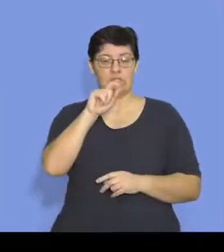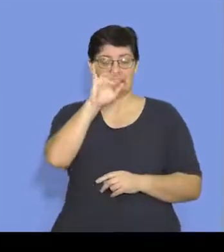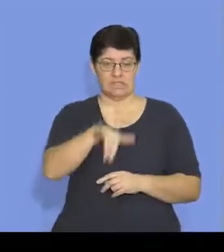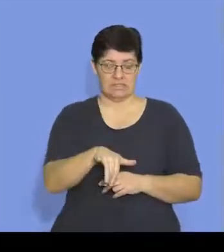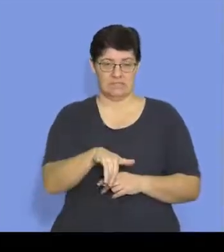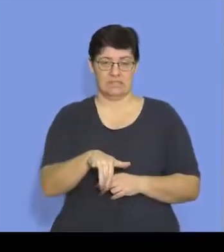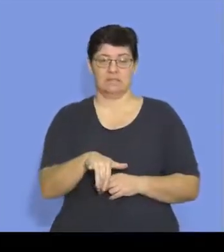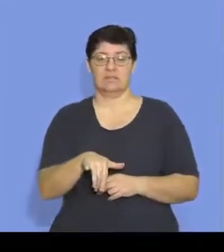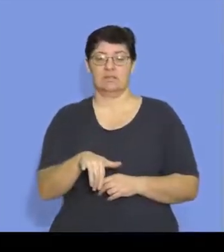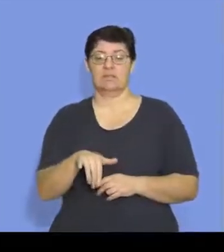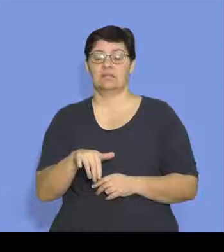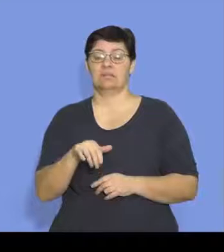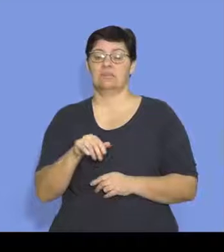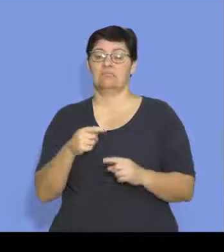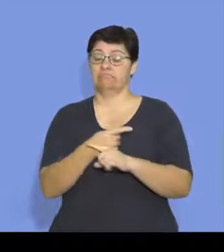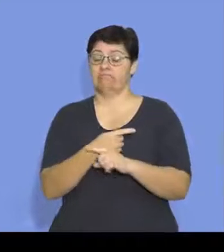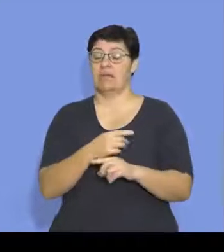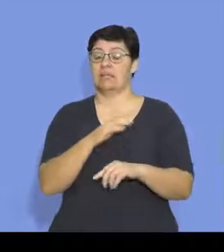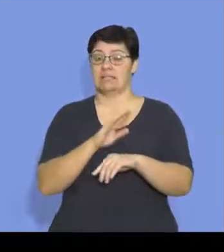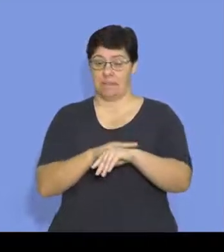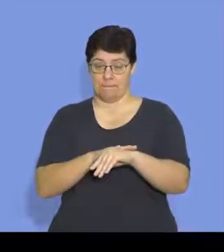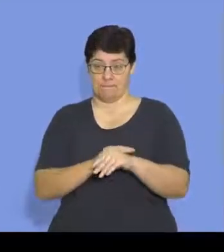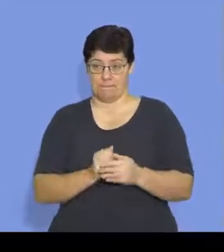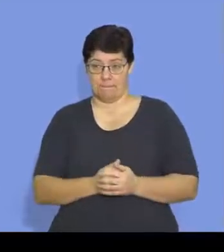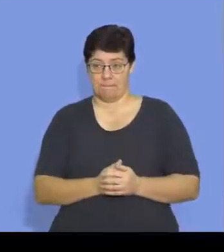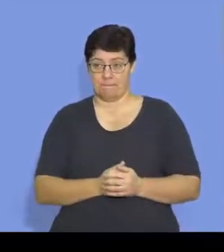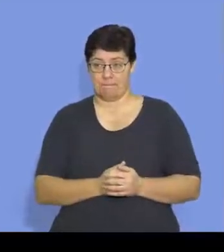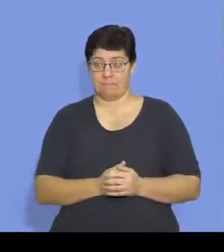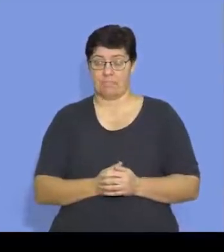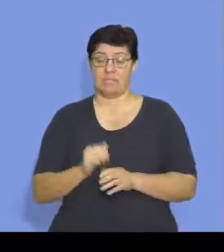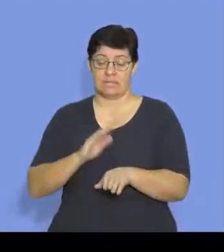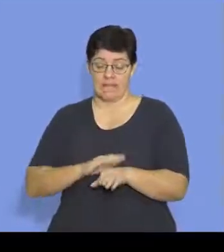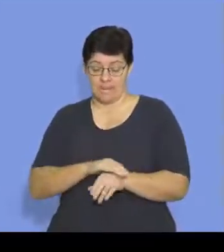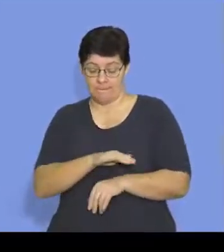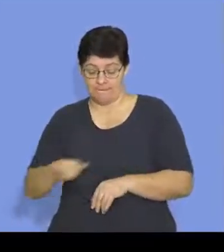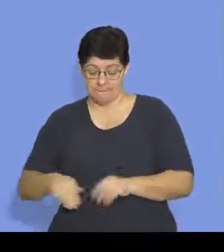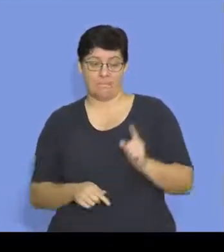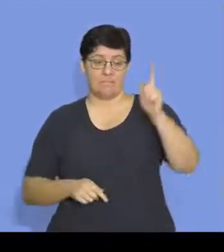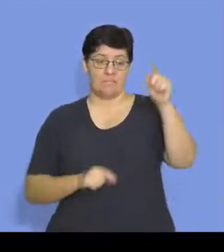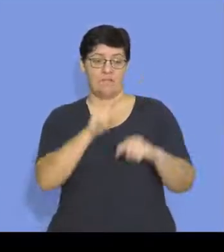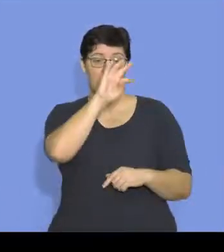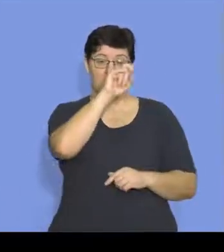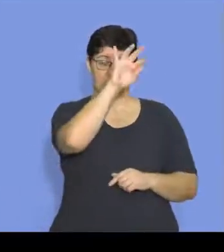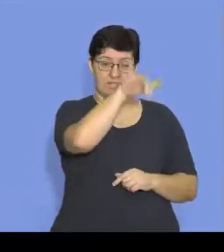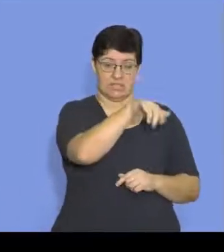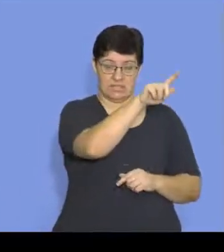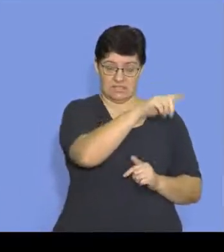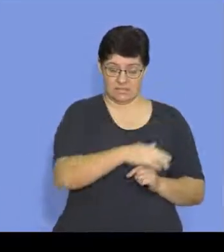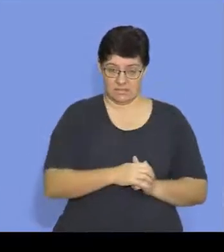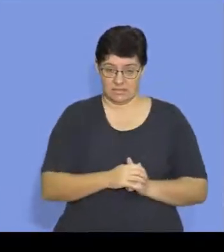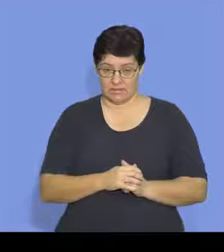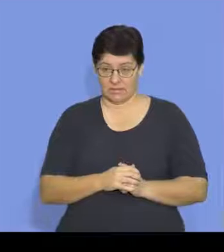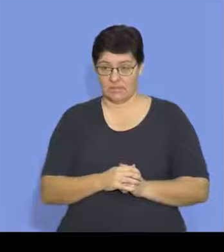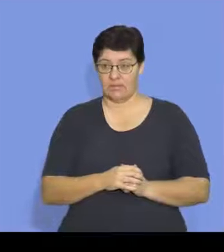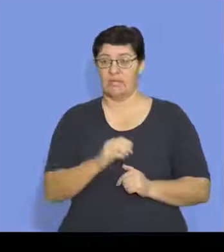graph. And the nice thing about these is that it's always